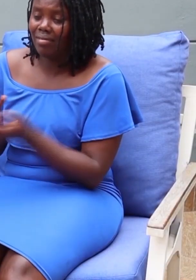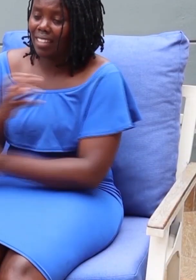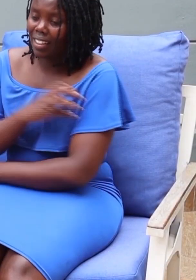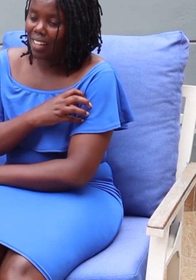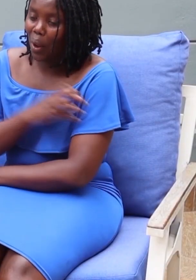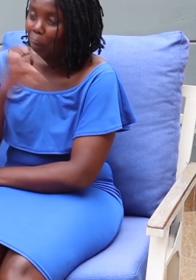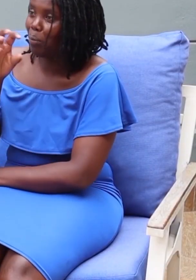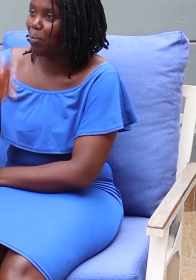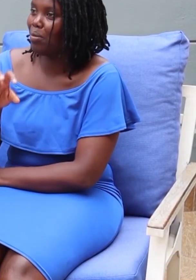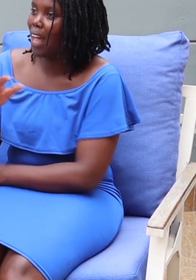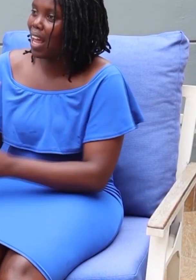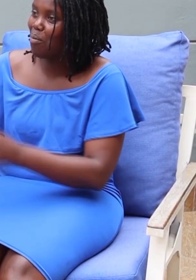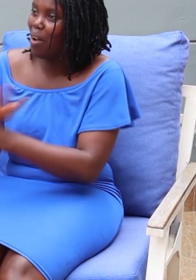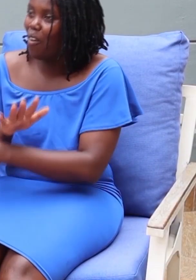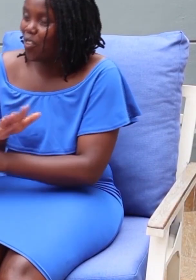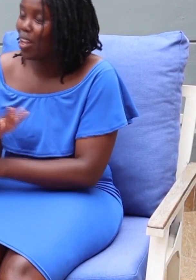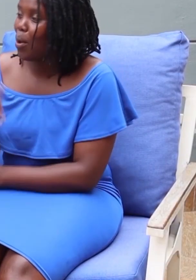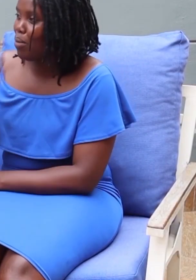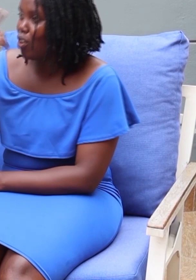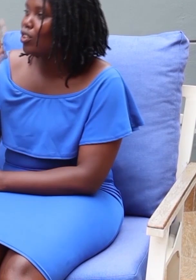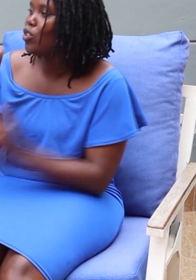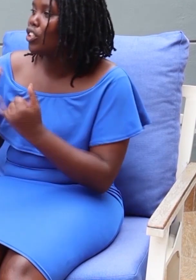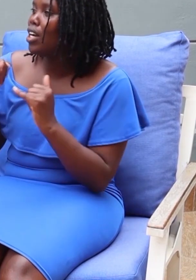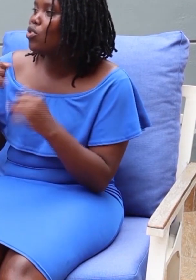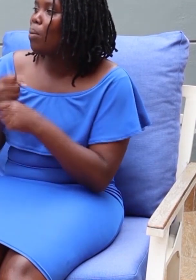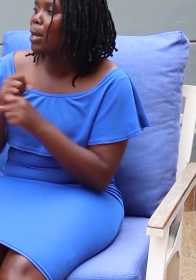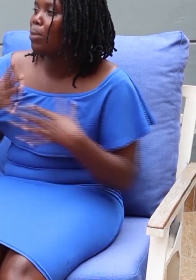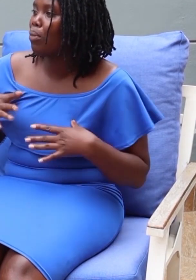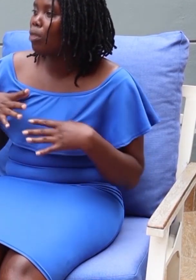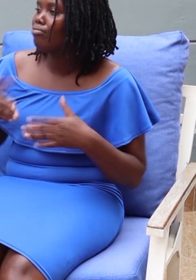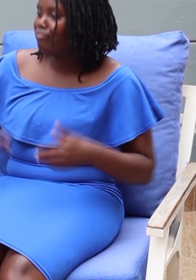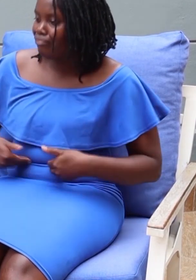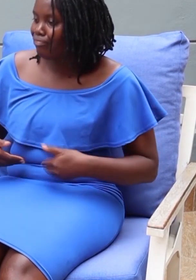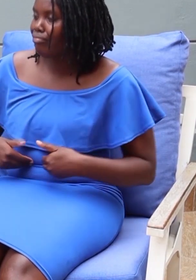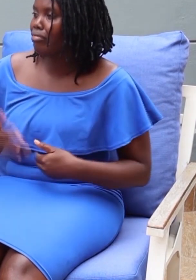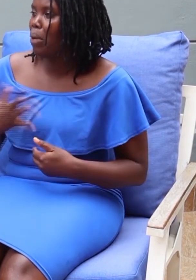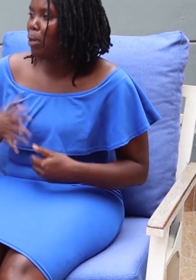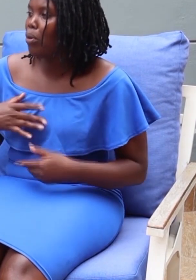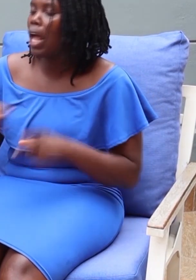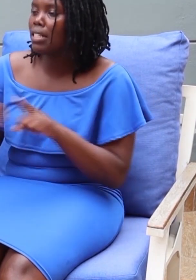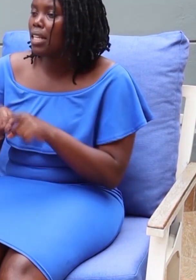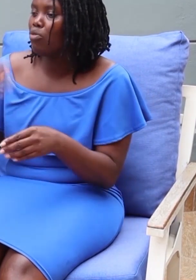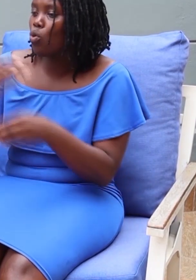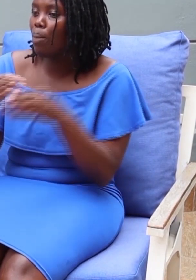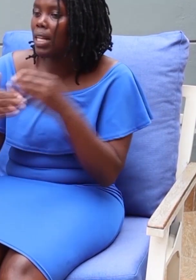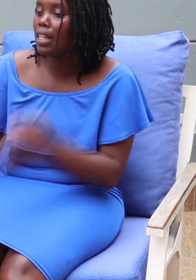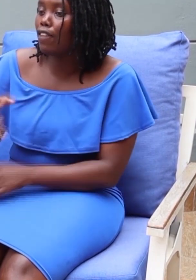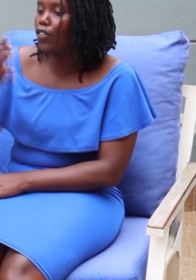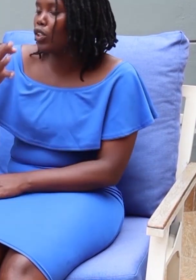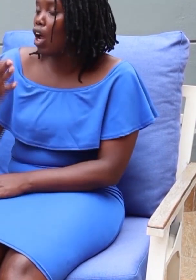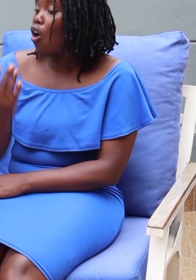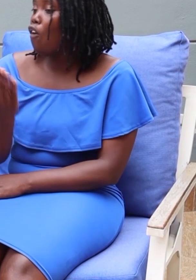that's a very powerful. That's very powerful because it makes the people and youth to build for